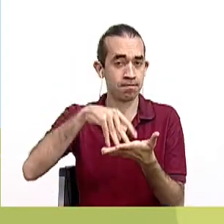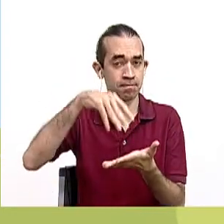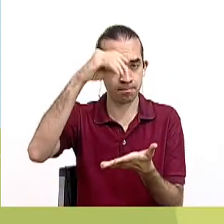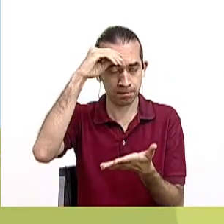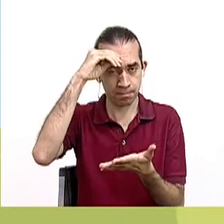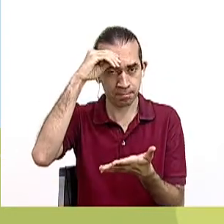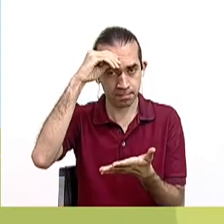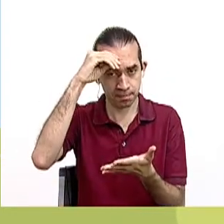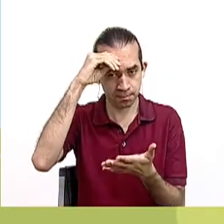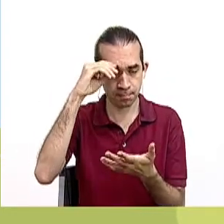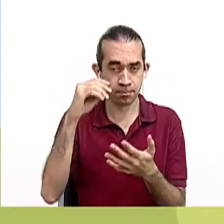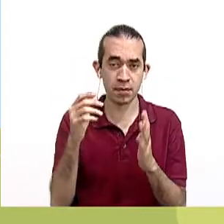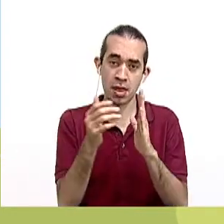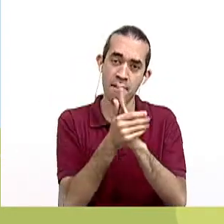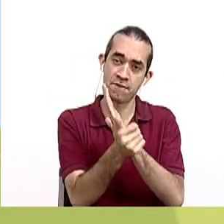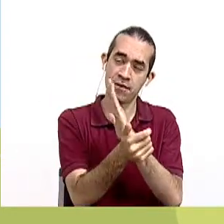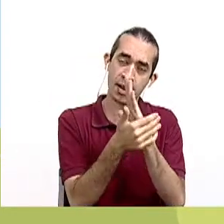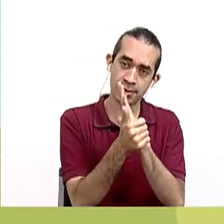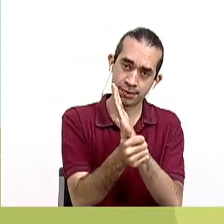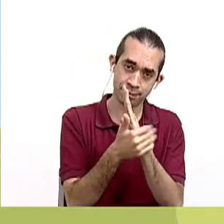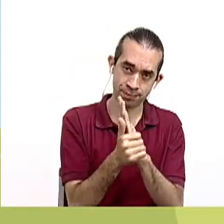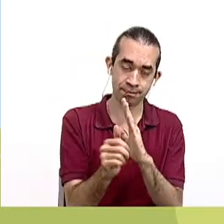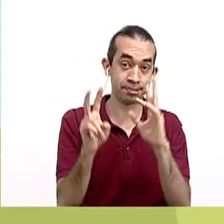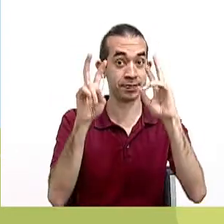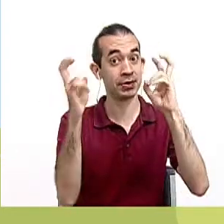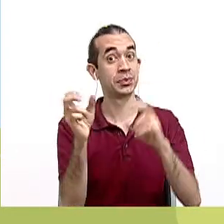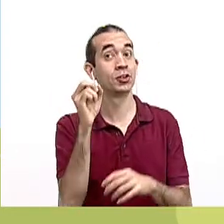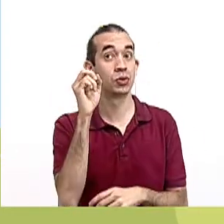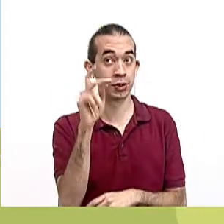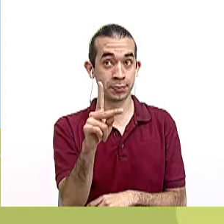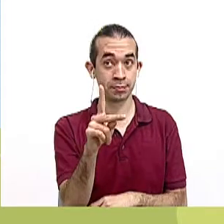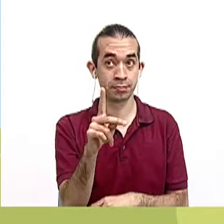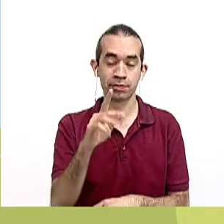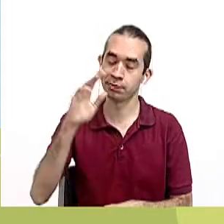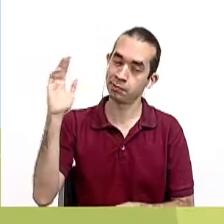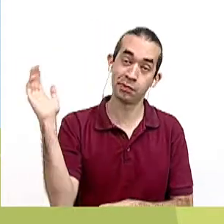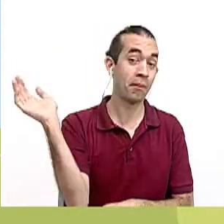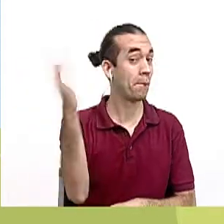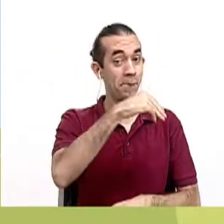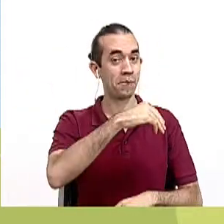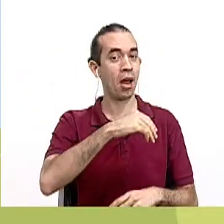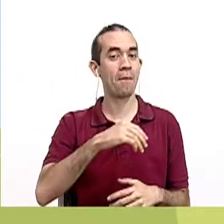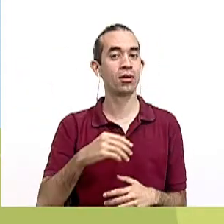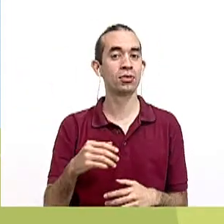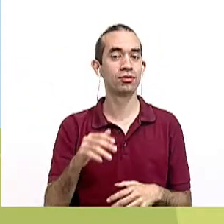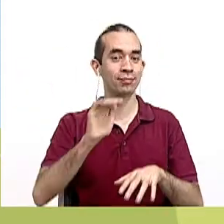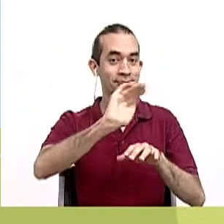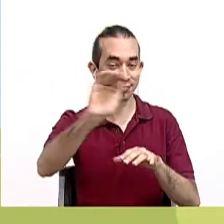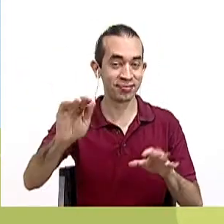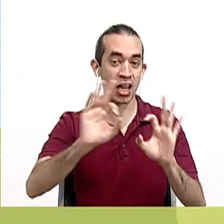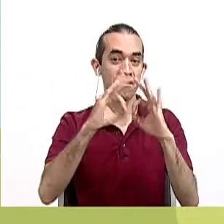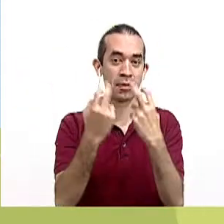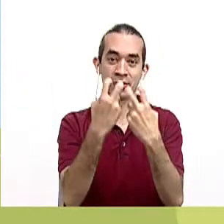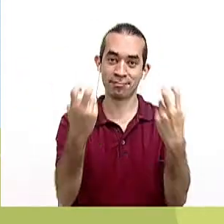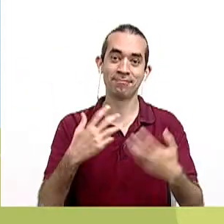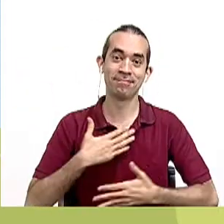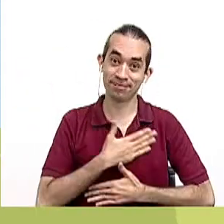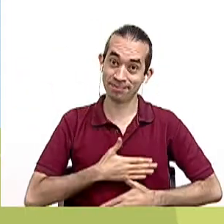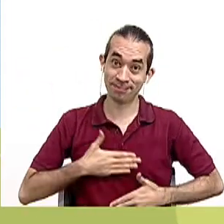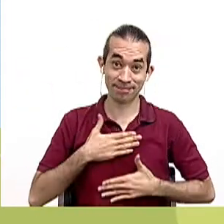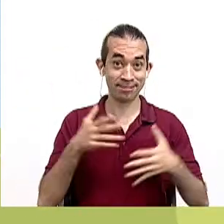about these skills, about this topic, okay? So let's look for your family and enjoy